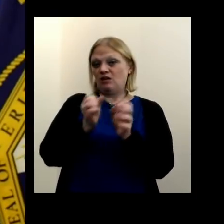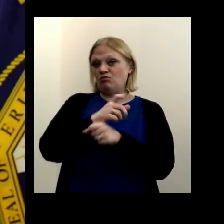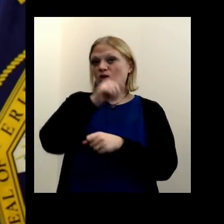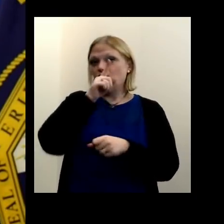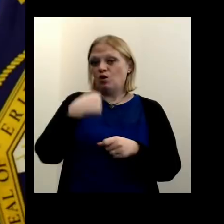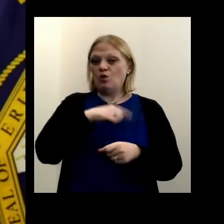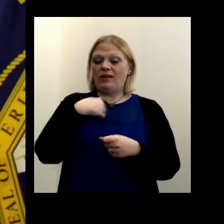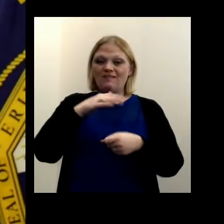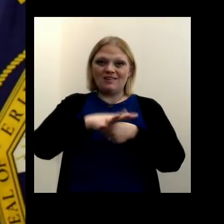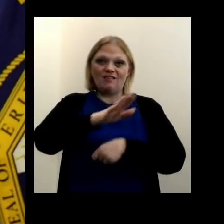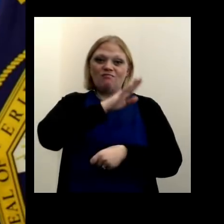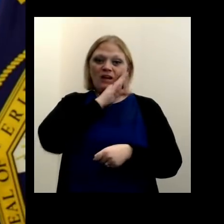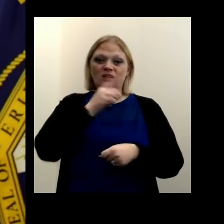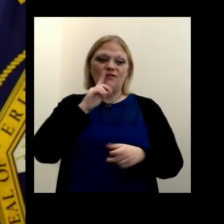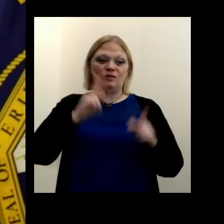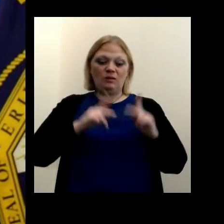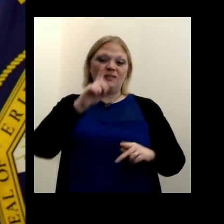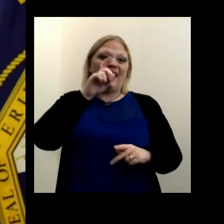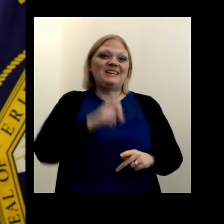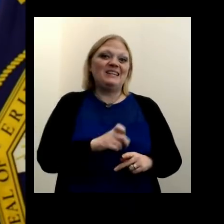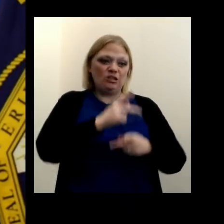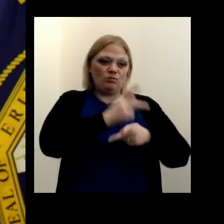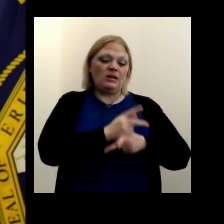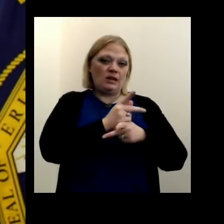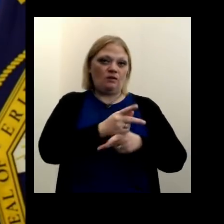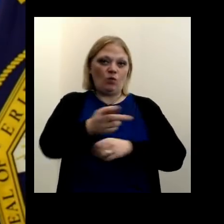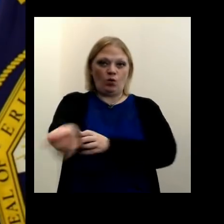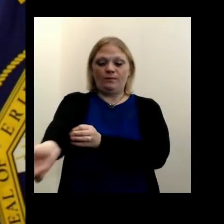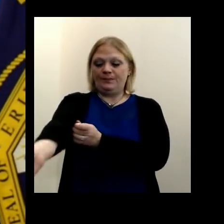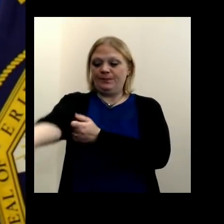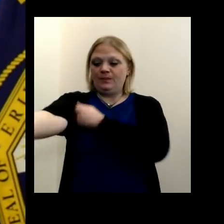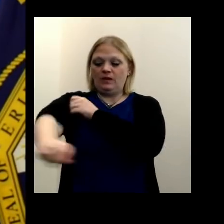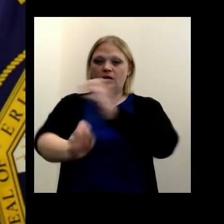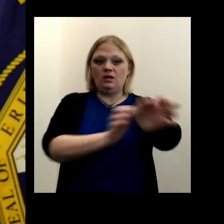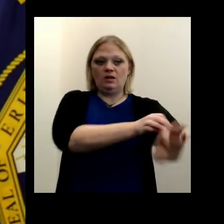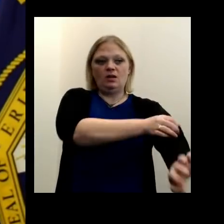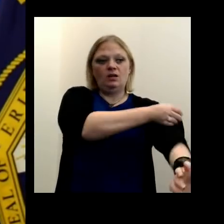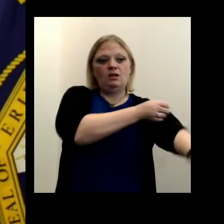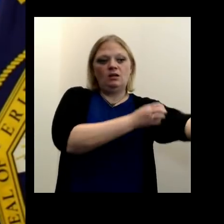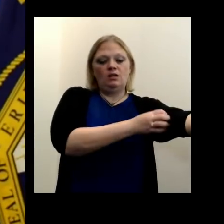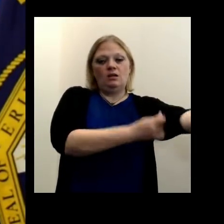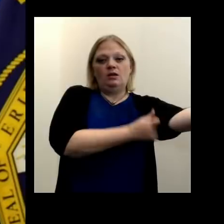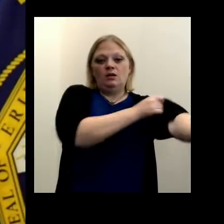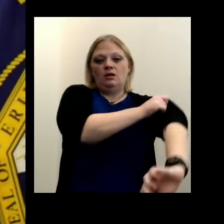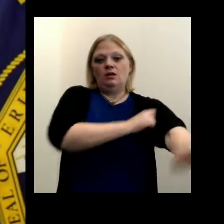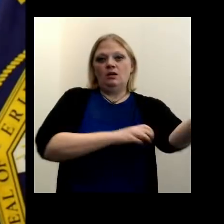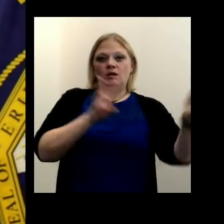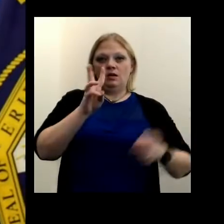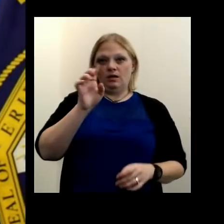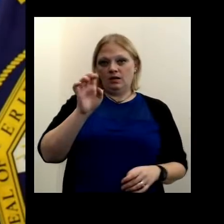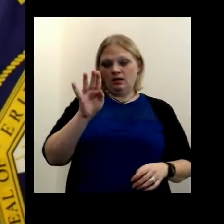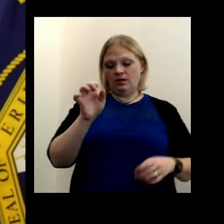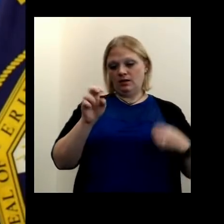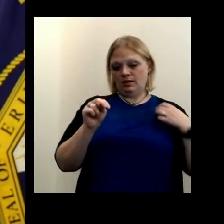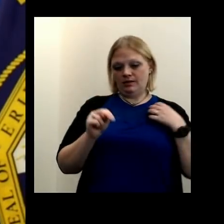enough beds for the individuals that need to be cared in our community. WBEN, Mike Baggerman.